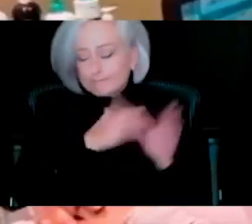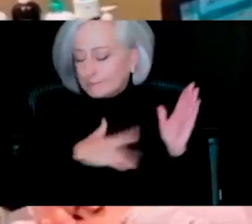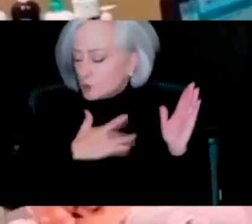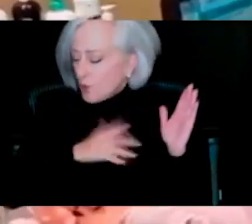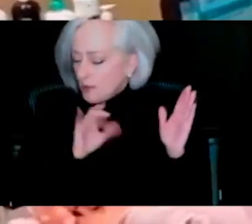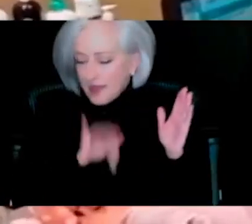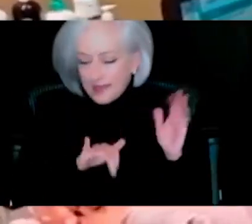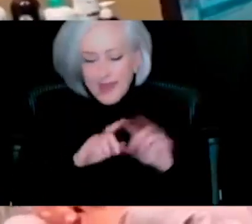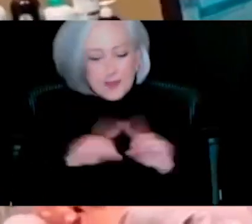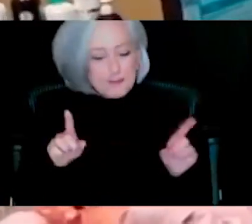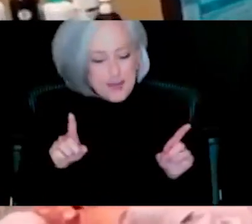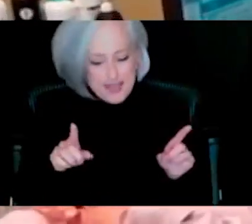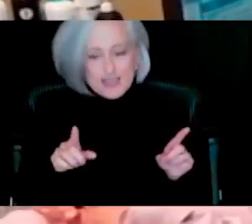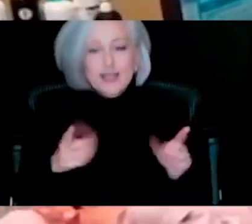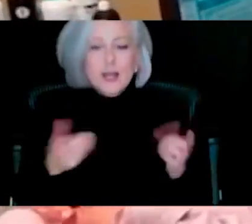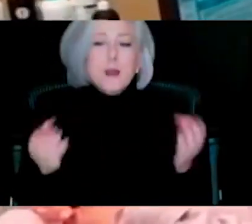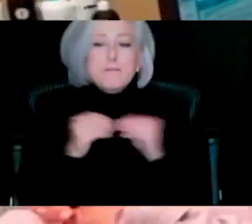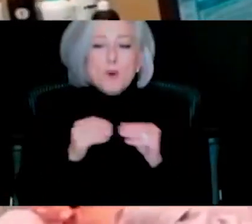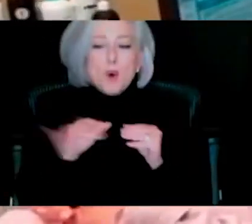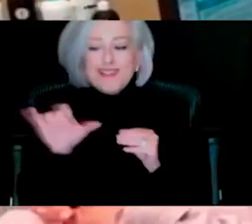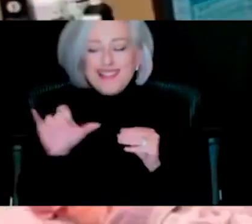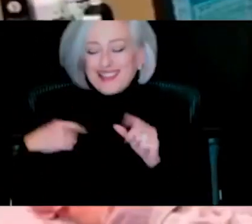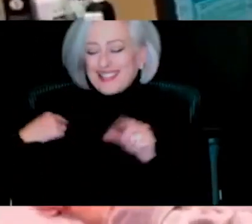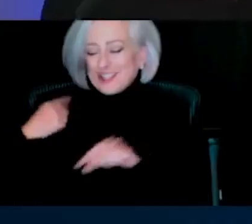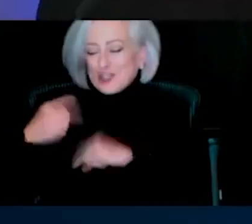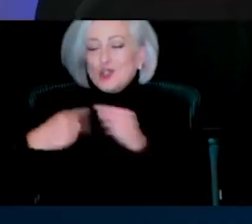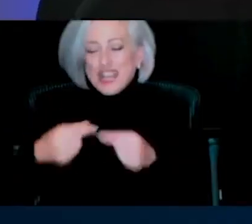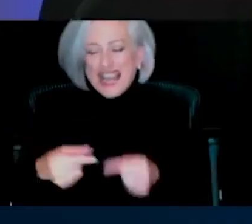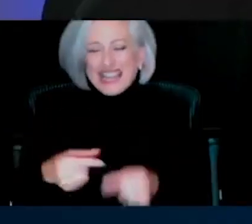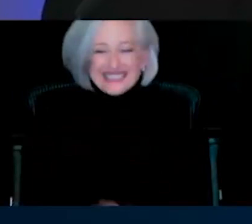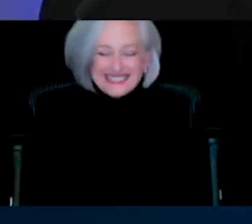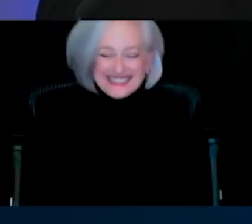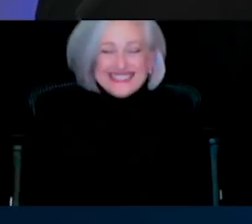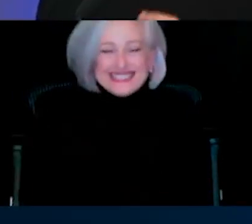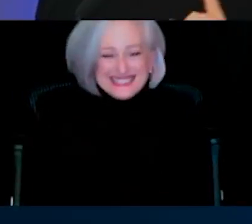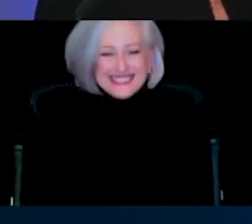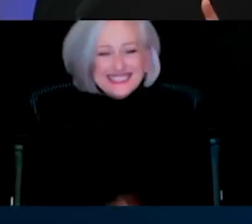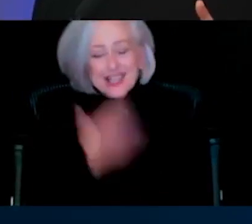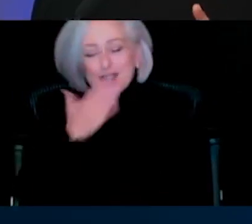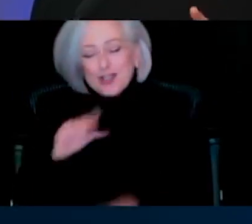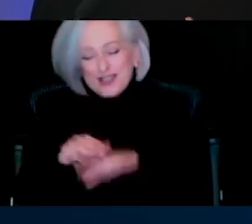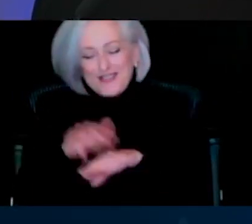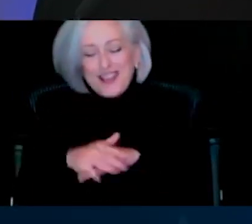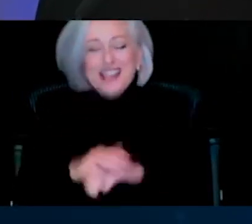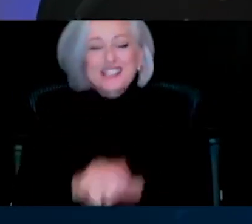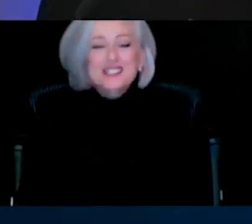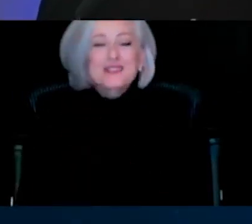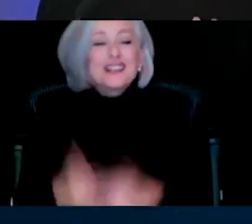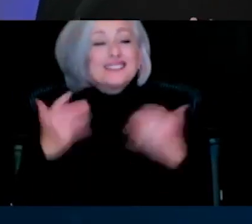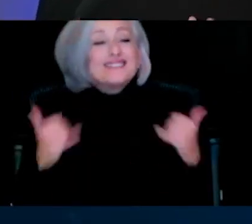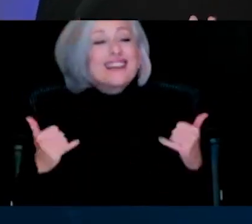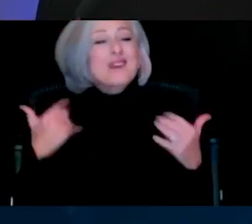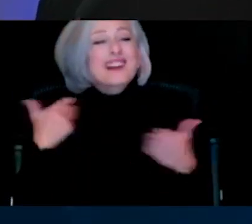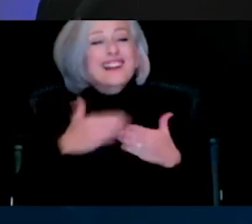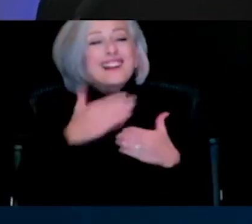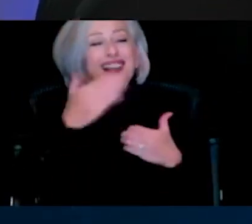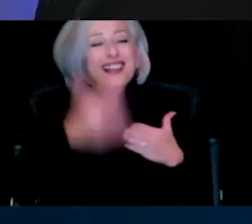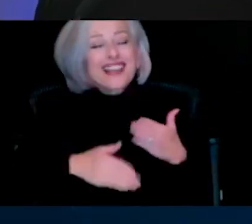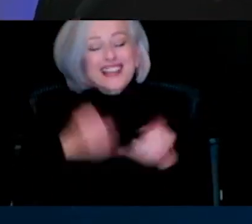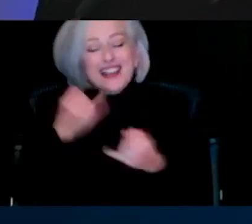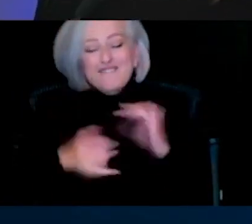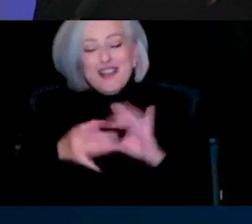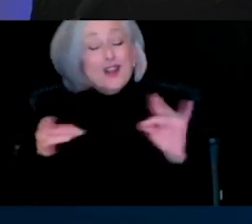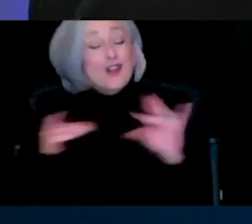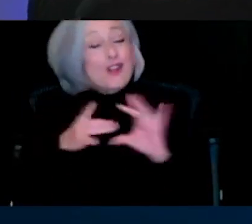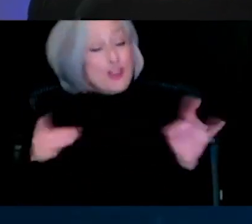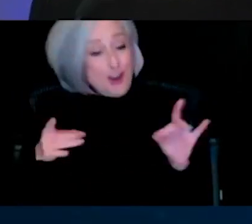it's probably more likely genetics than anything. Okay, good advice. So we're going to wrap up, but I want to get our final thoughts. And just